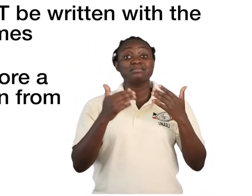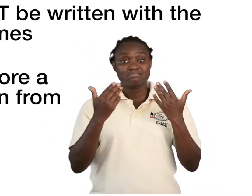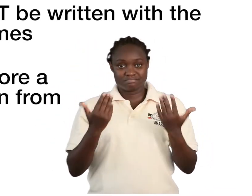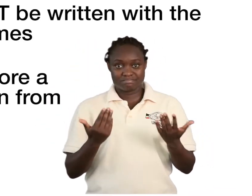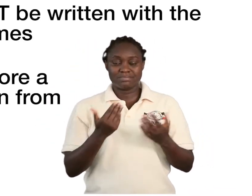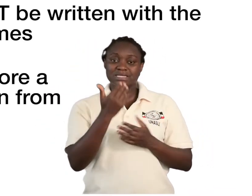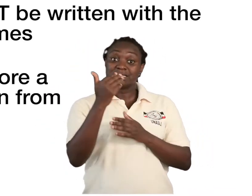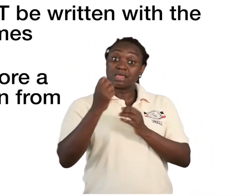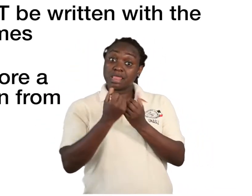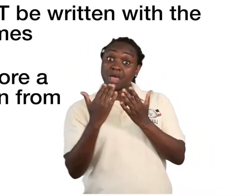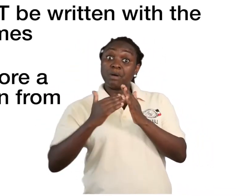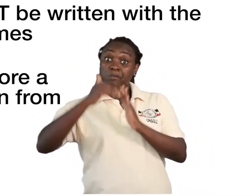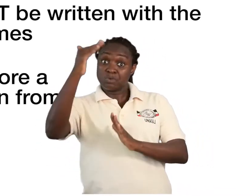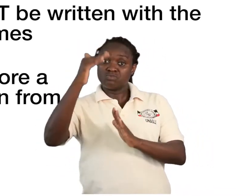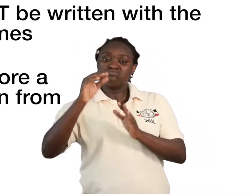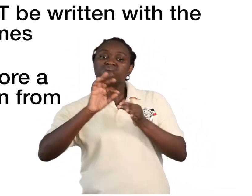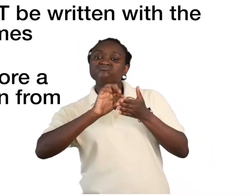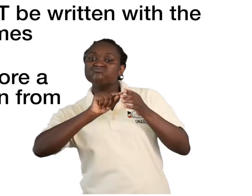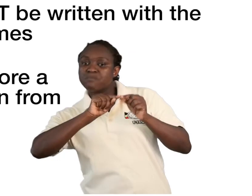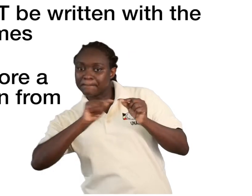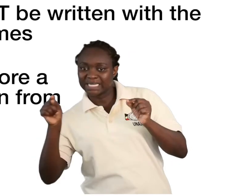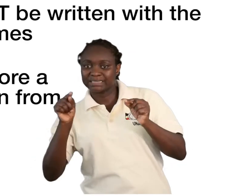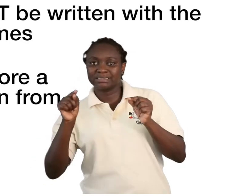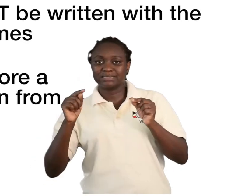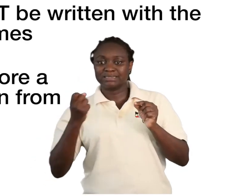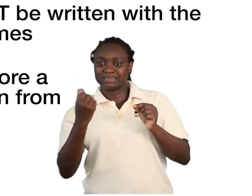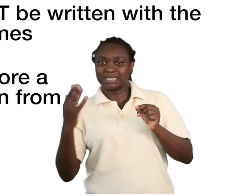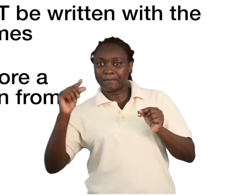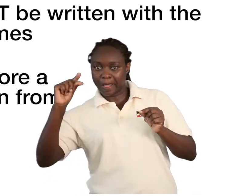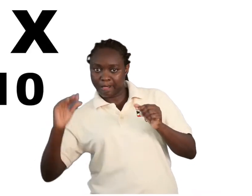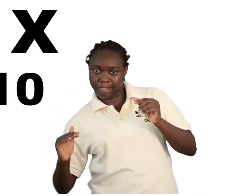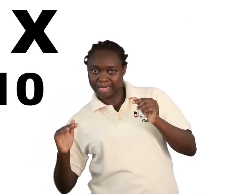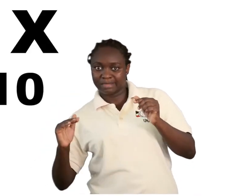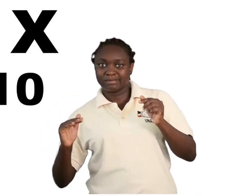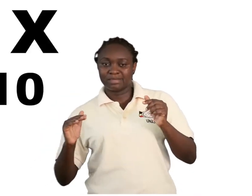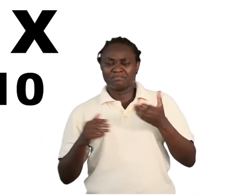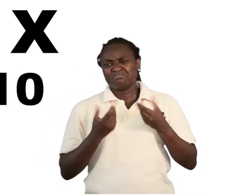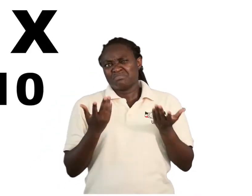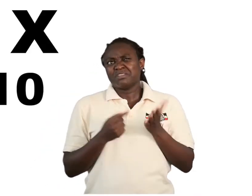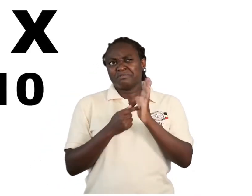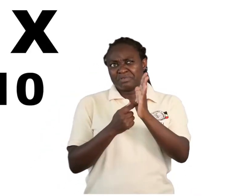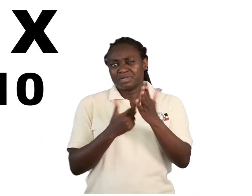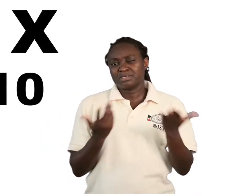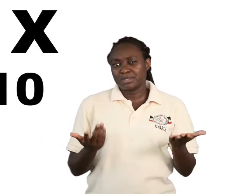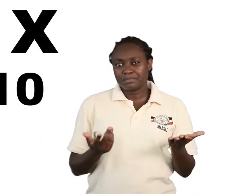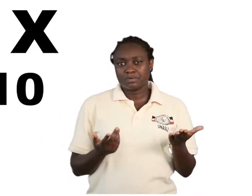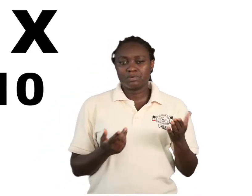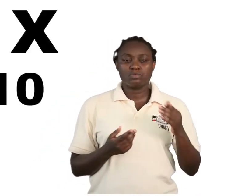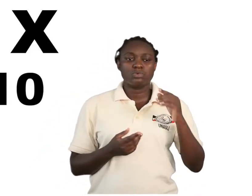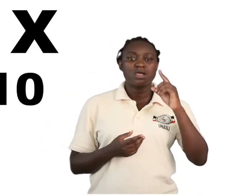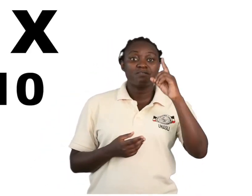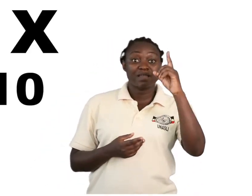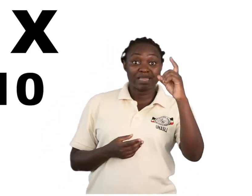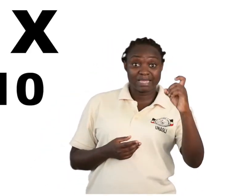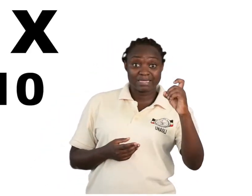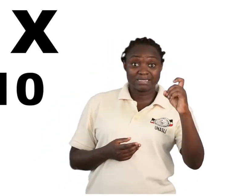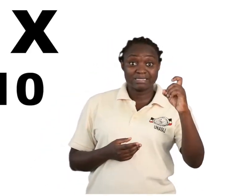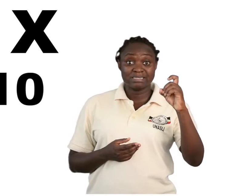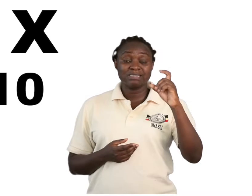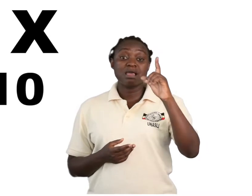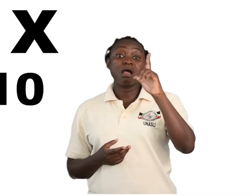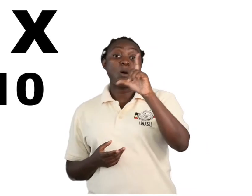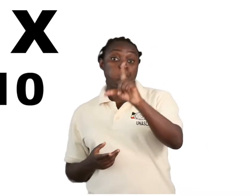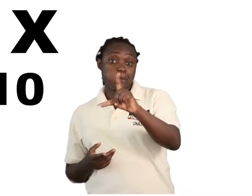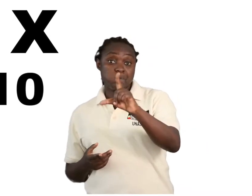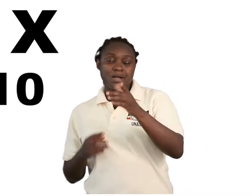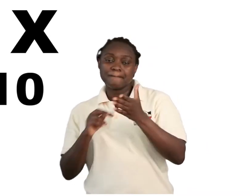value from the bigger value. For example, you have XL. This means